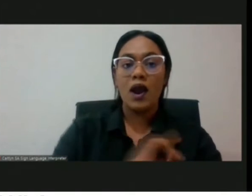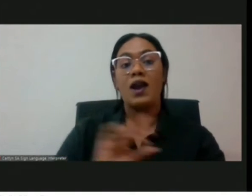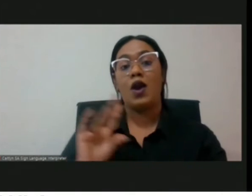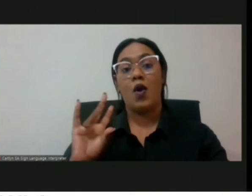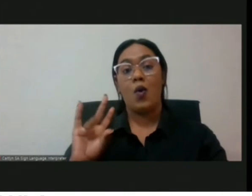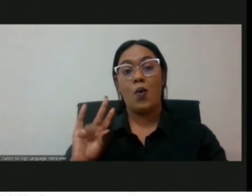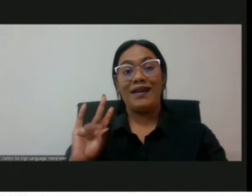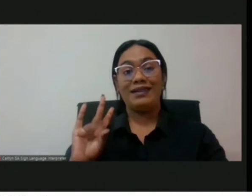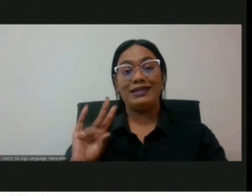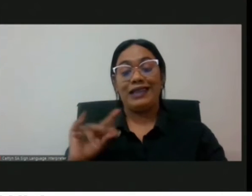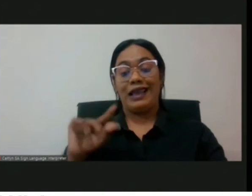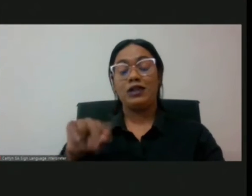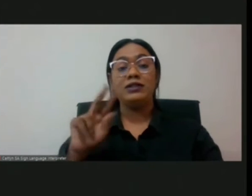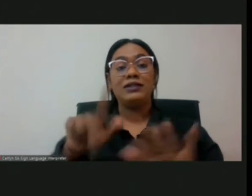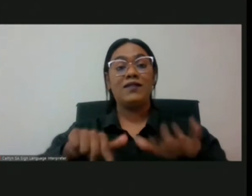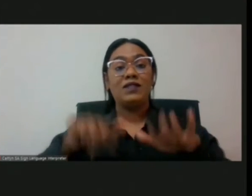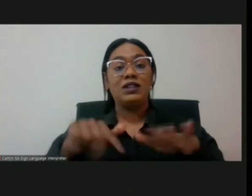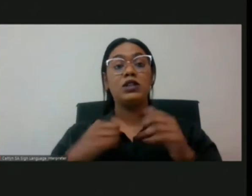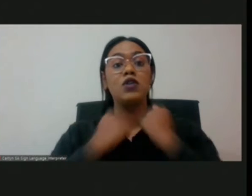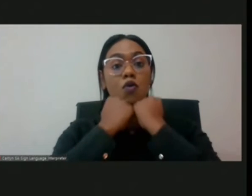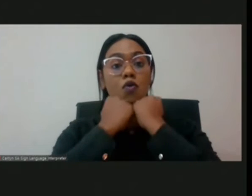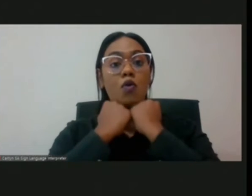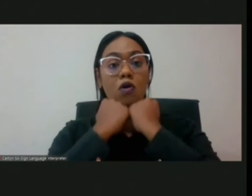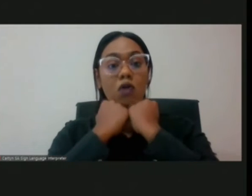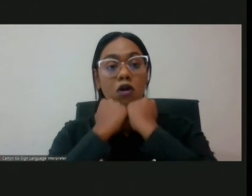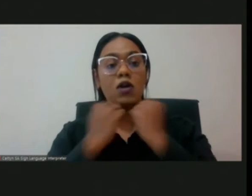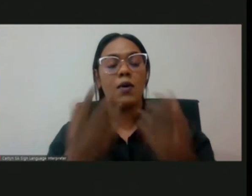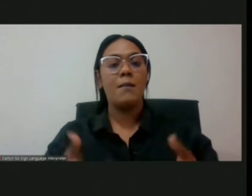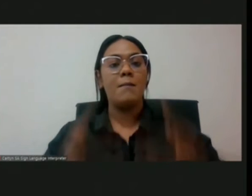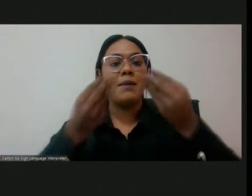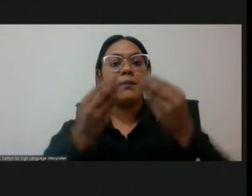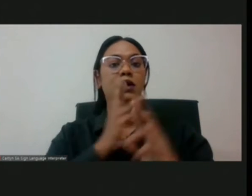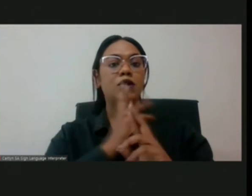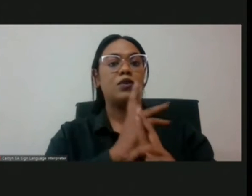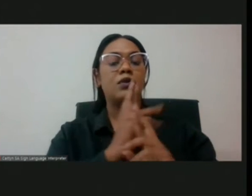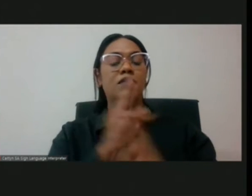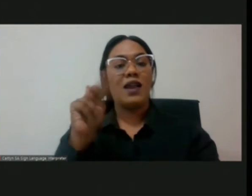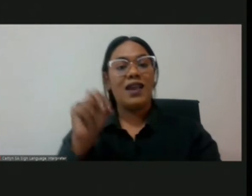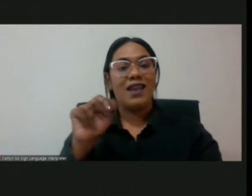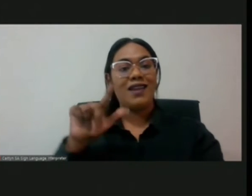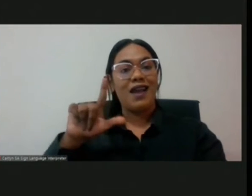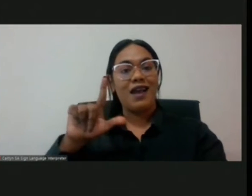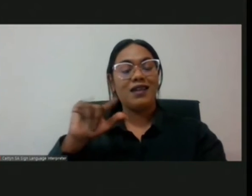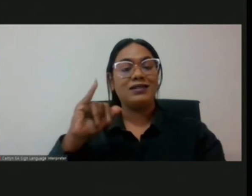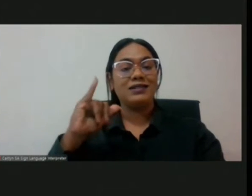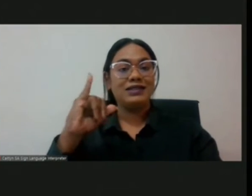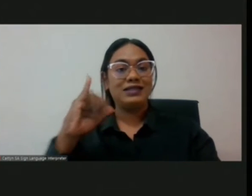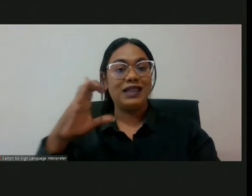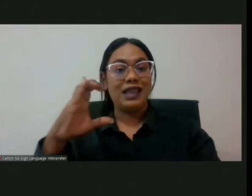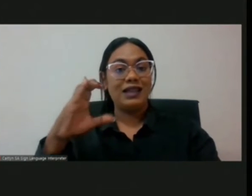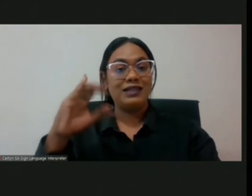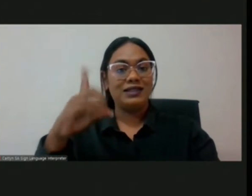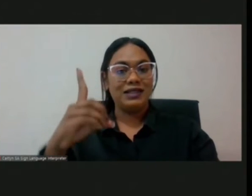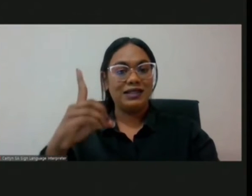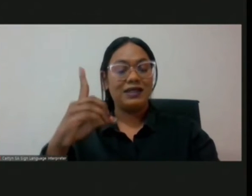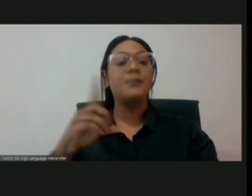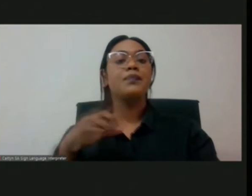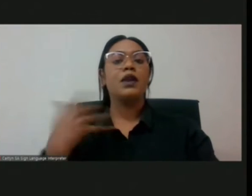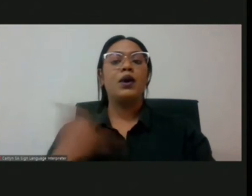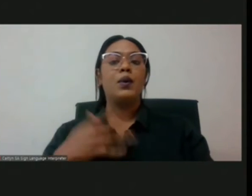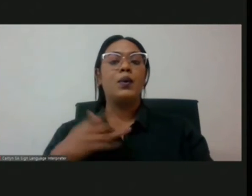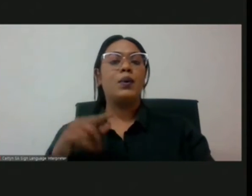17th of August, we got a report from the NICD, NHLS, that we've had